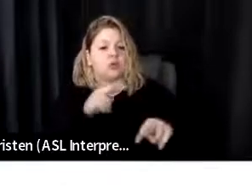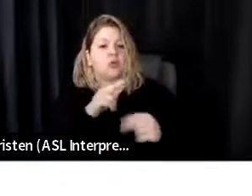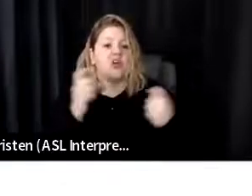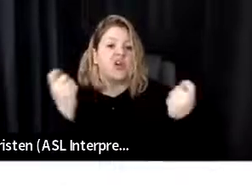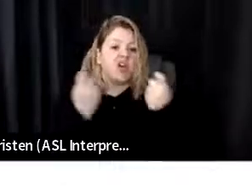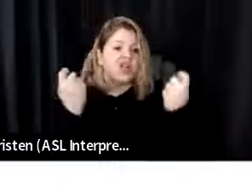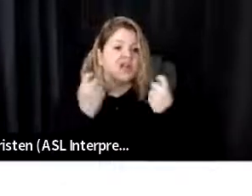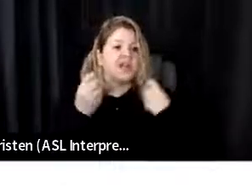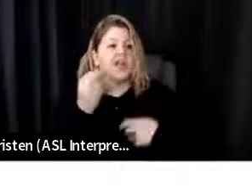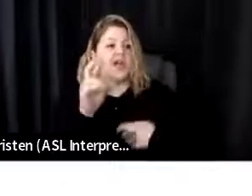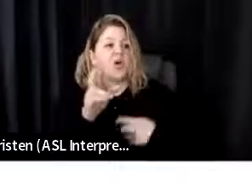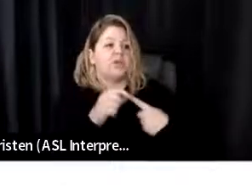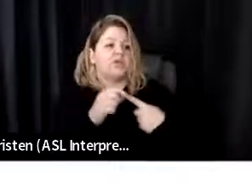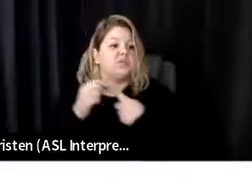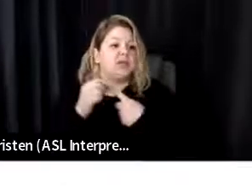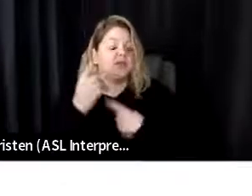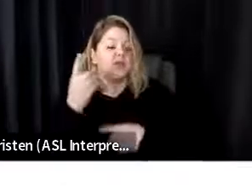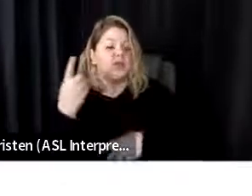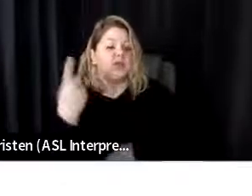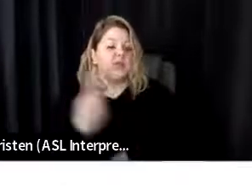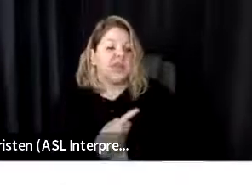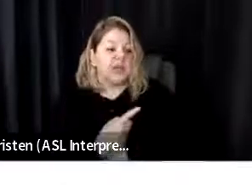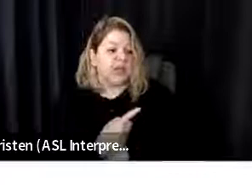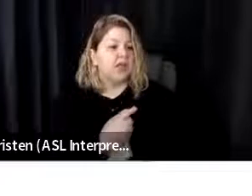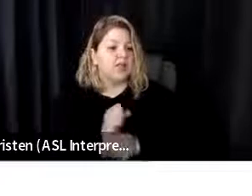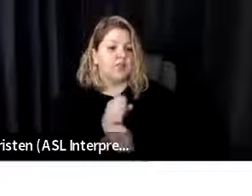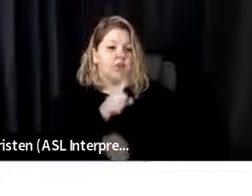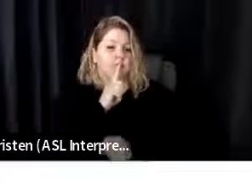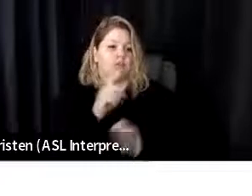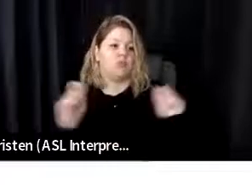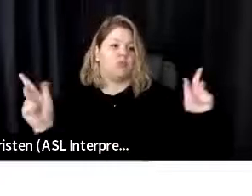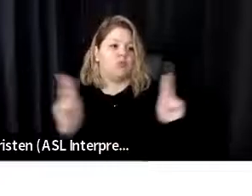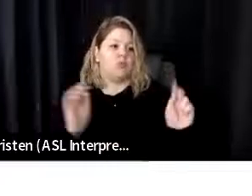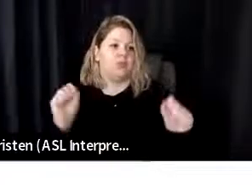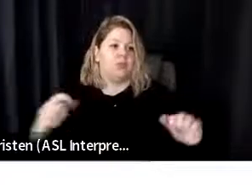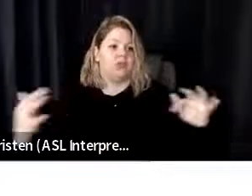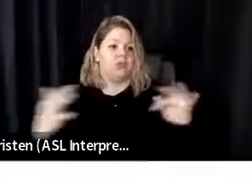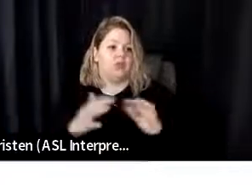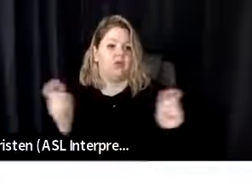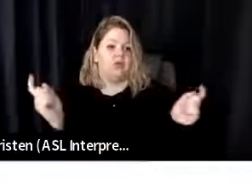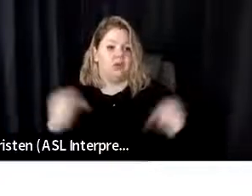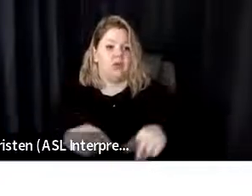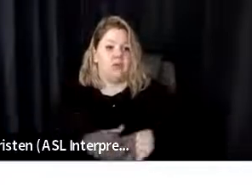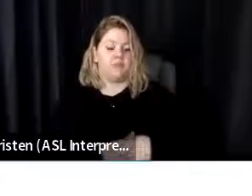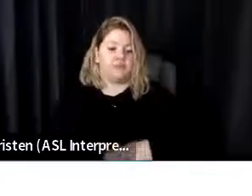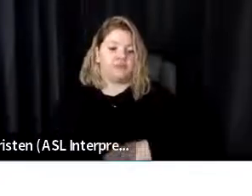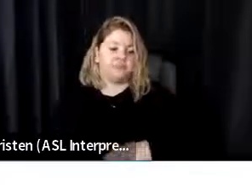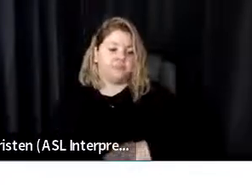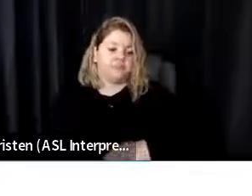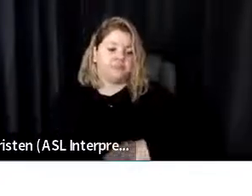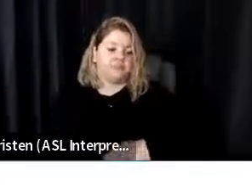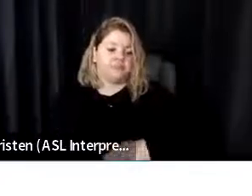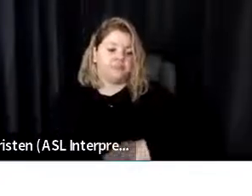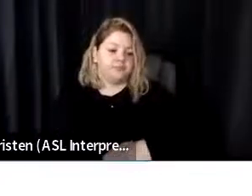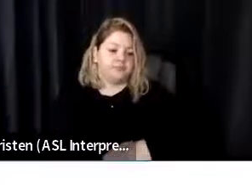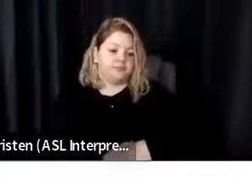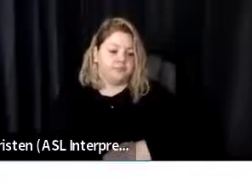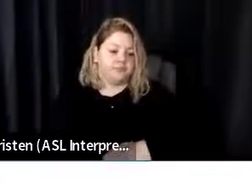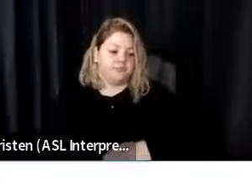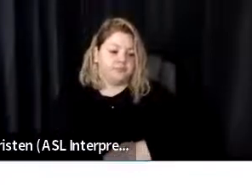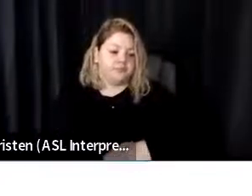special days that were here so that we could get the most people into the meetings as